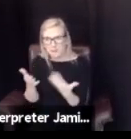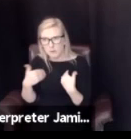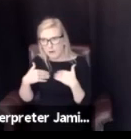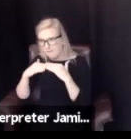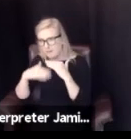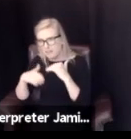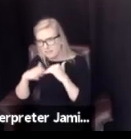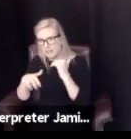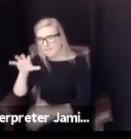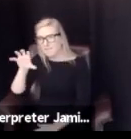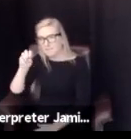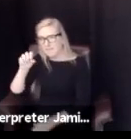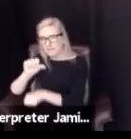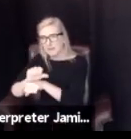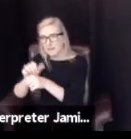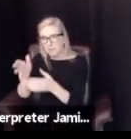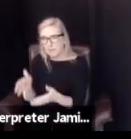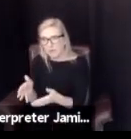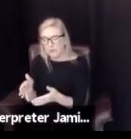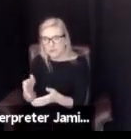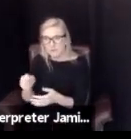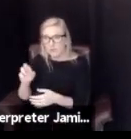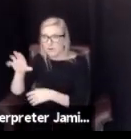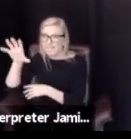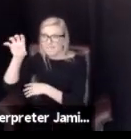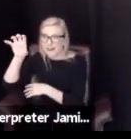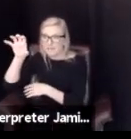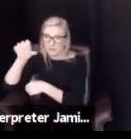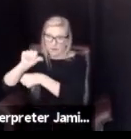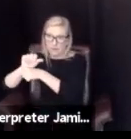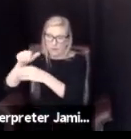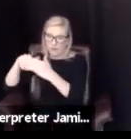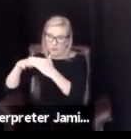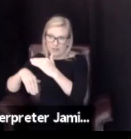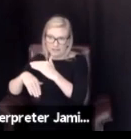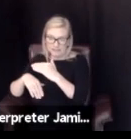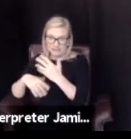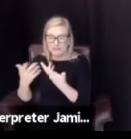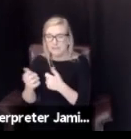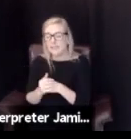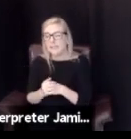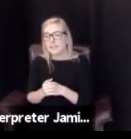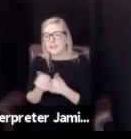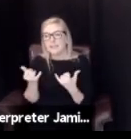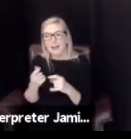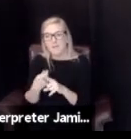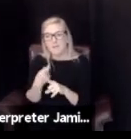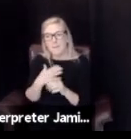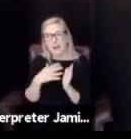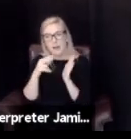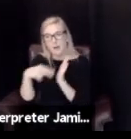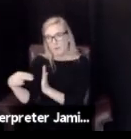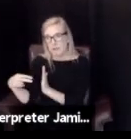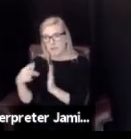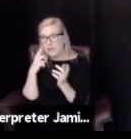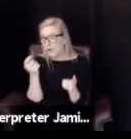less, or 500 employees or less, right? Where you have multiple cases. Now, from my reading, keep in mind,